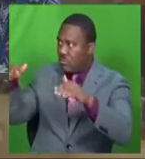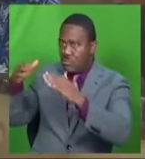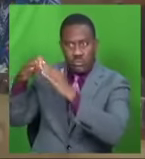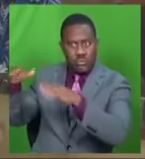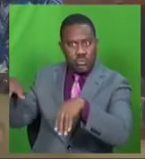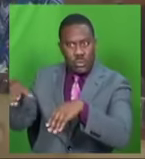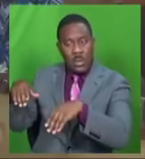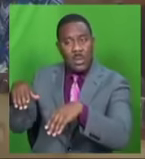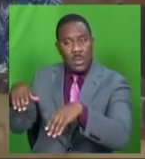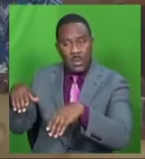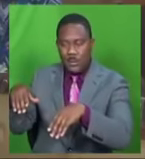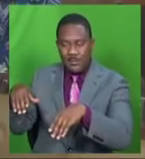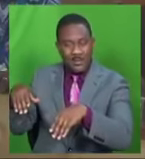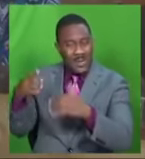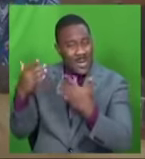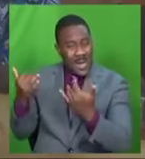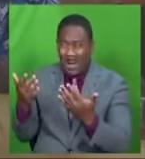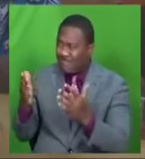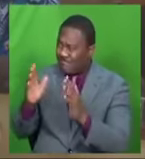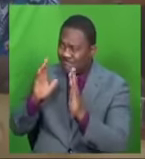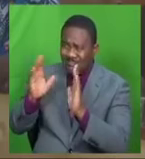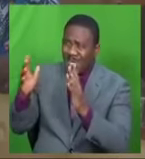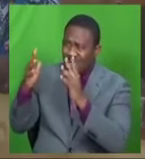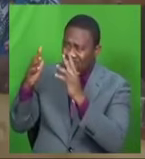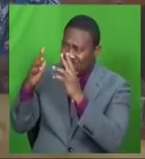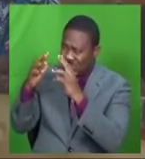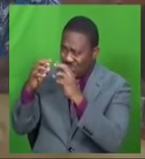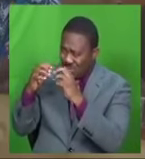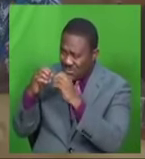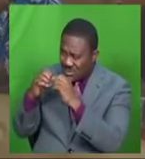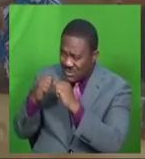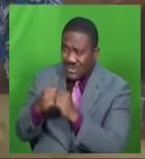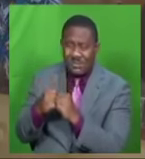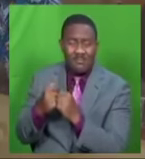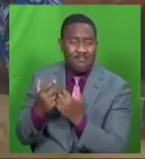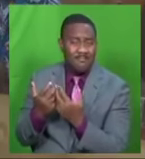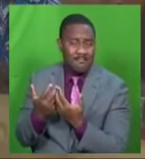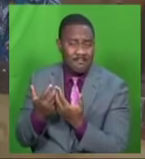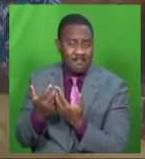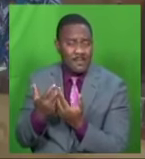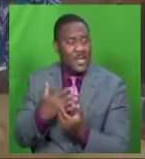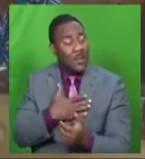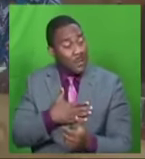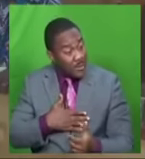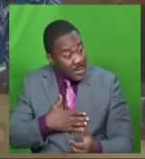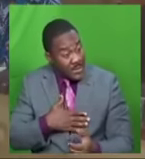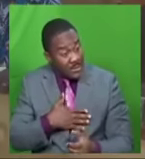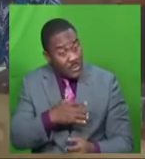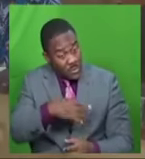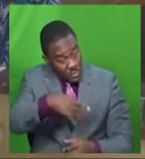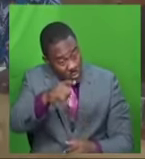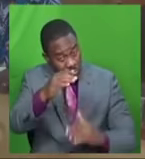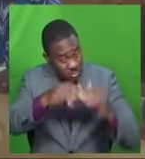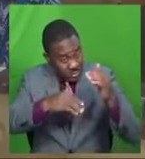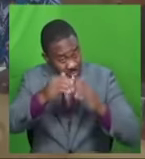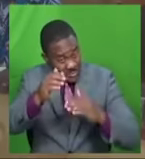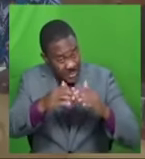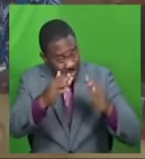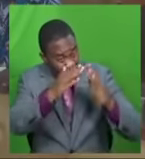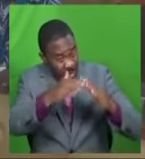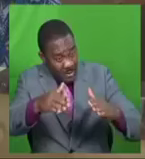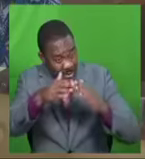are. They are left to rot. And so if you are shouting Sagaleme, let me tell you, also go and build something and name it. Yeah.